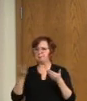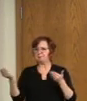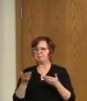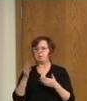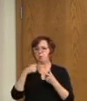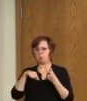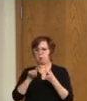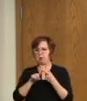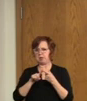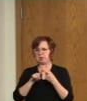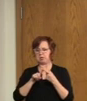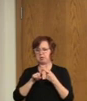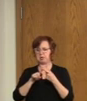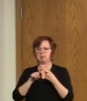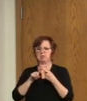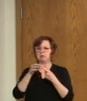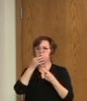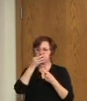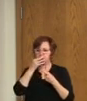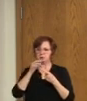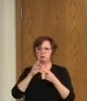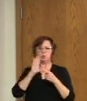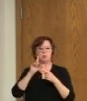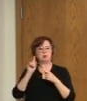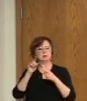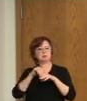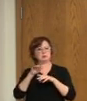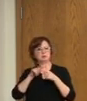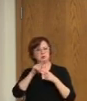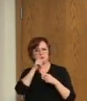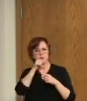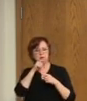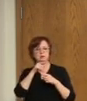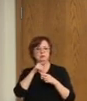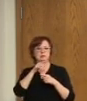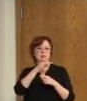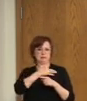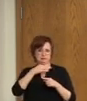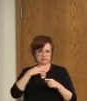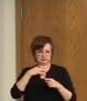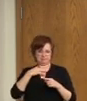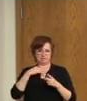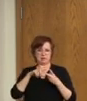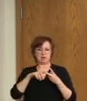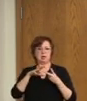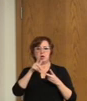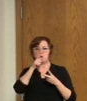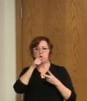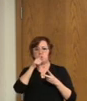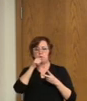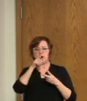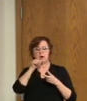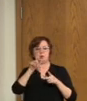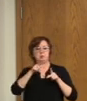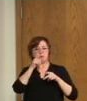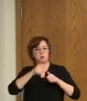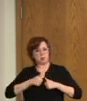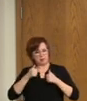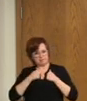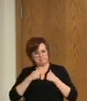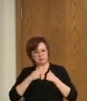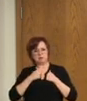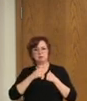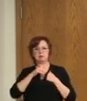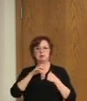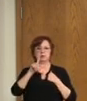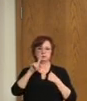Moderna vaccine will be given to the residents and staff of our long-term care homes and personal care homes. Planning is